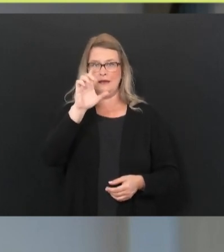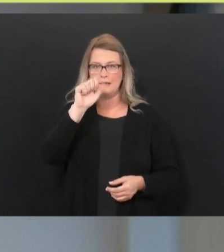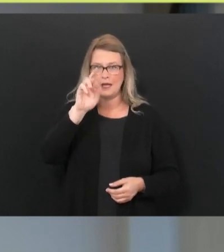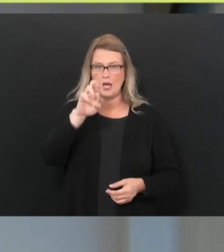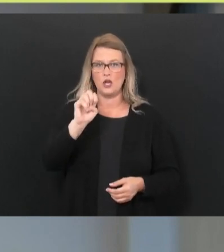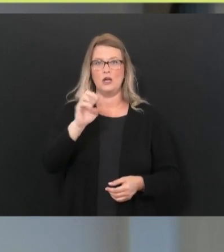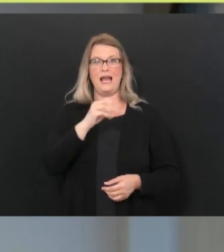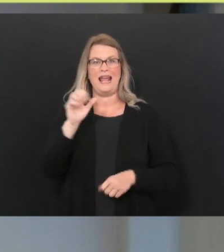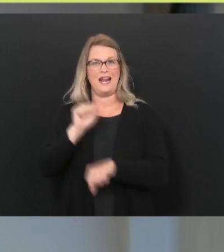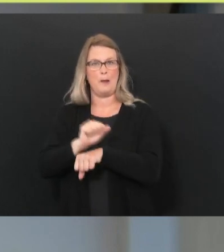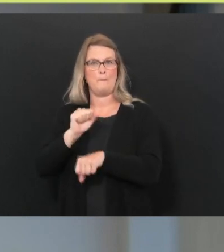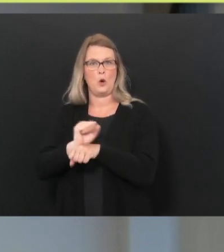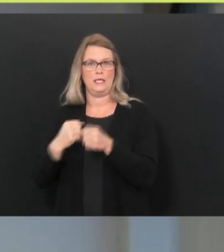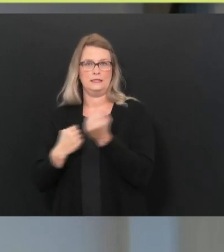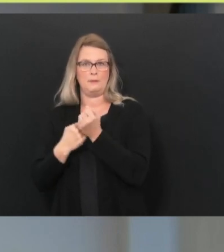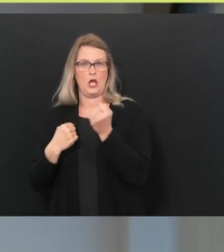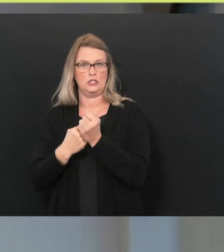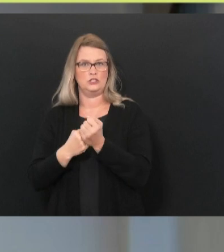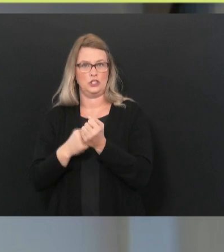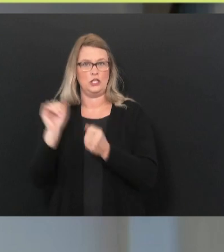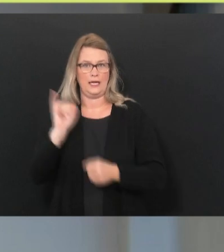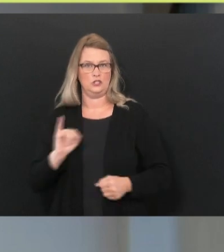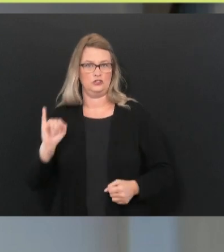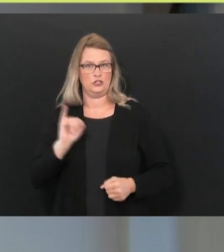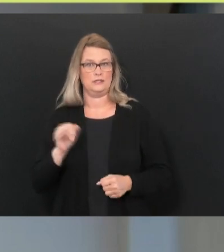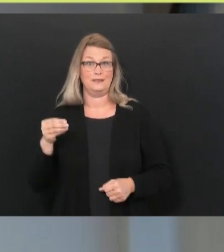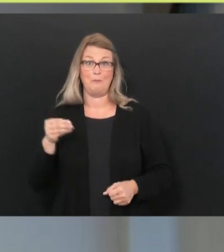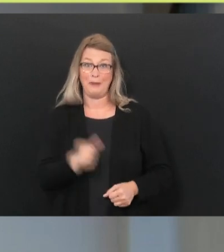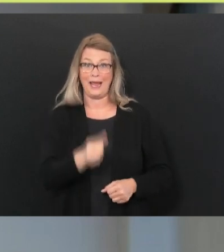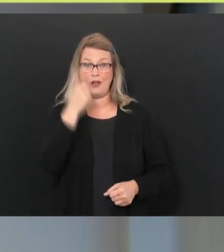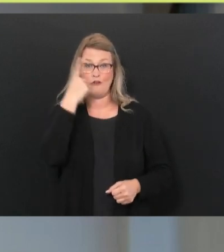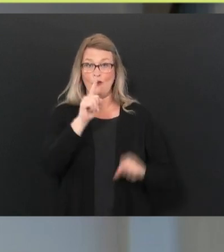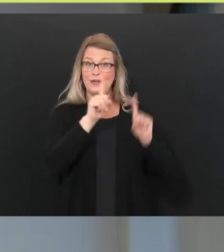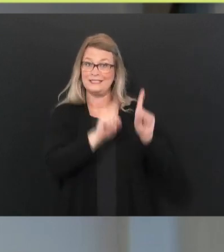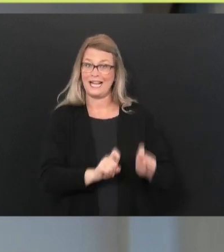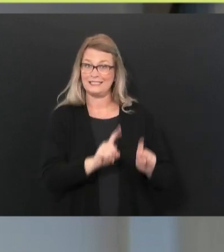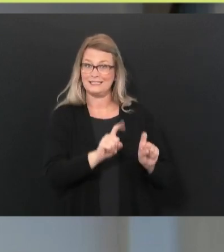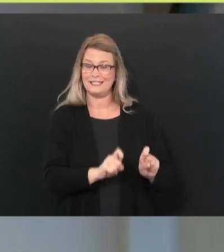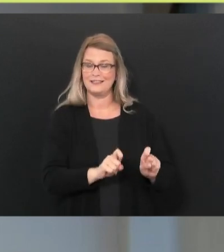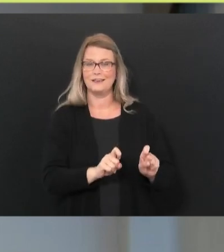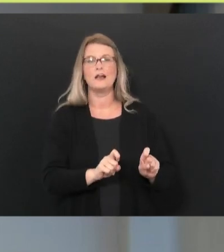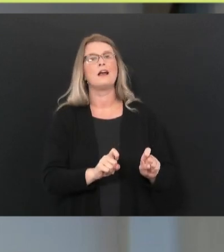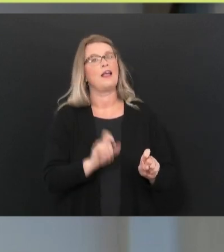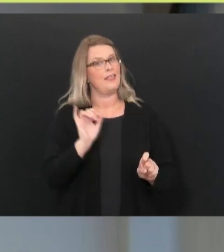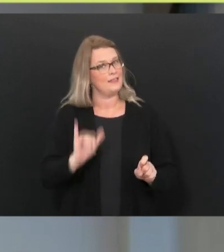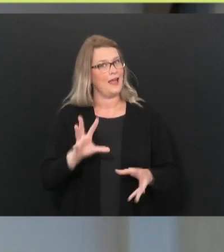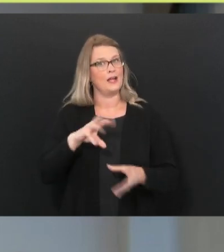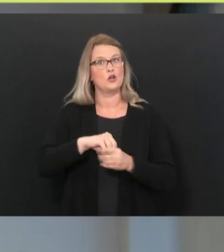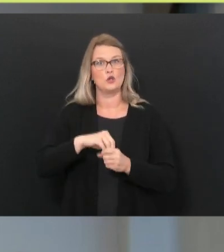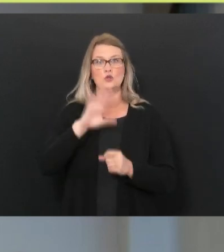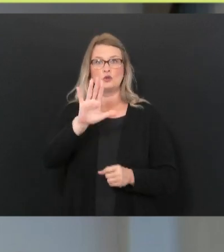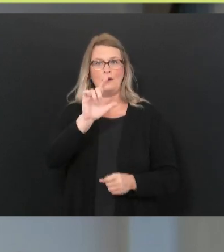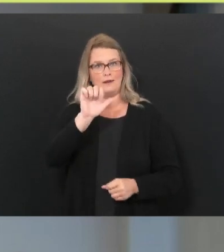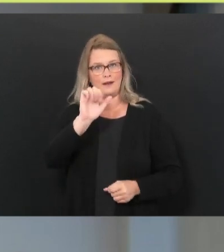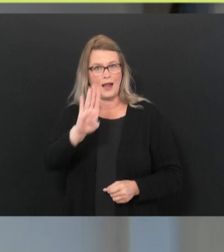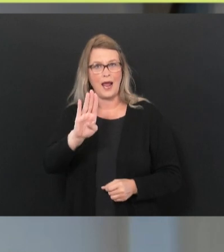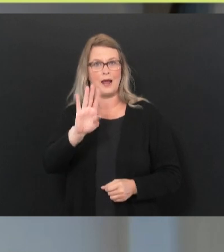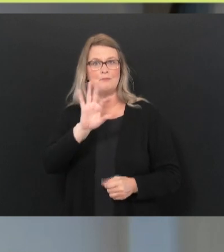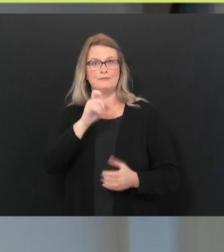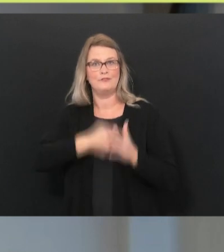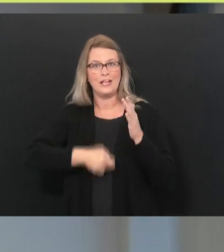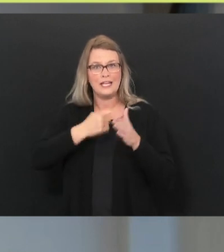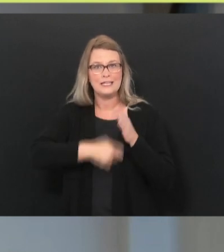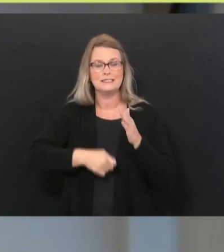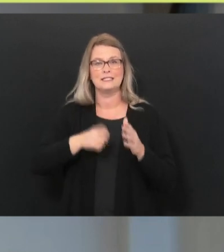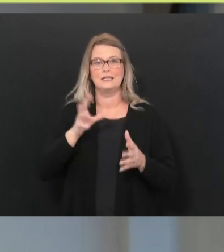employer-sponsored health plans, to pay for COVID-19 testing. So this includes lab fees and fees associated with